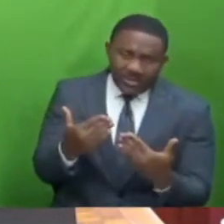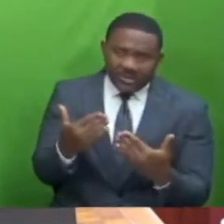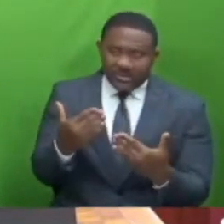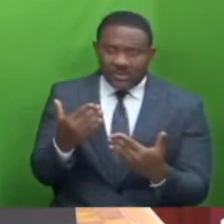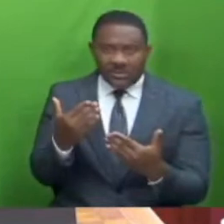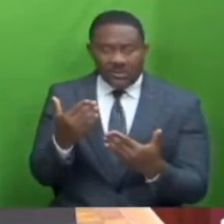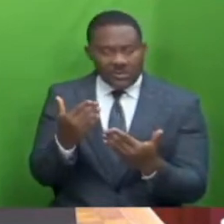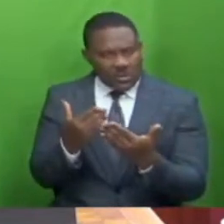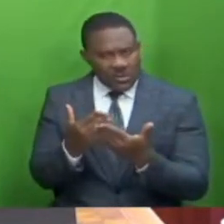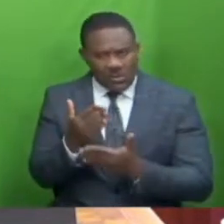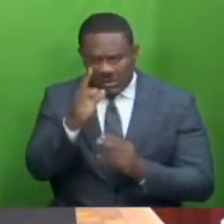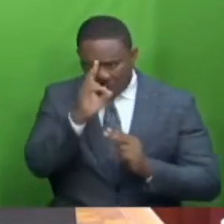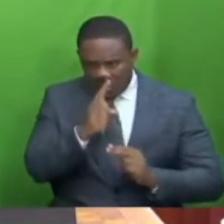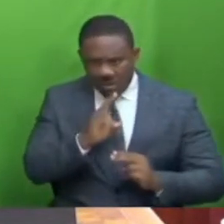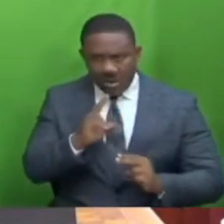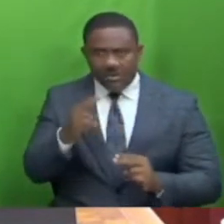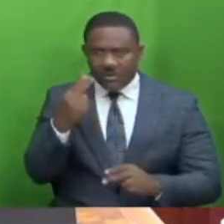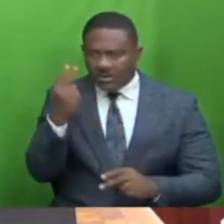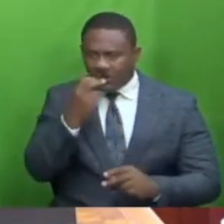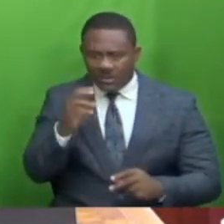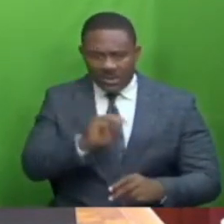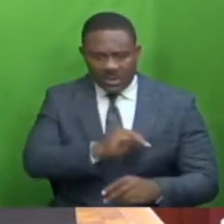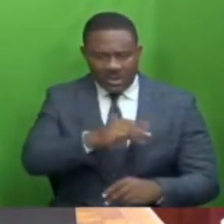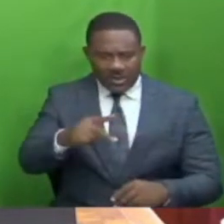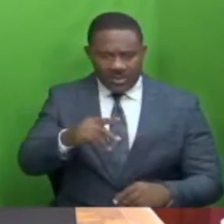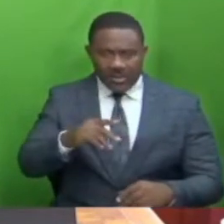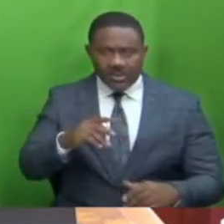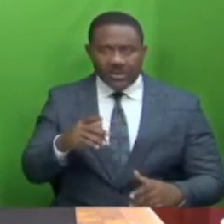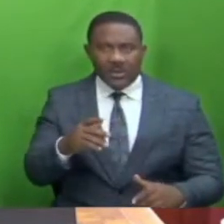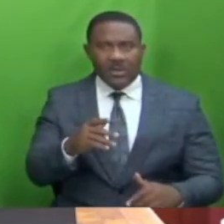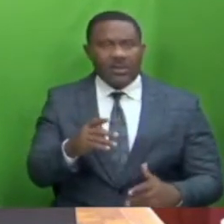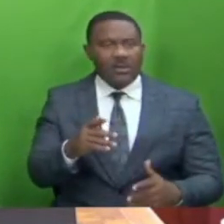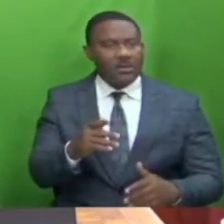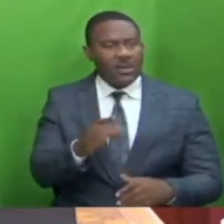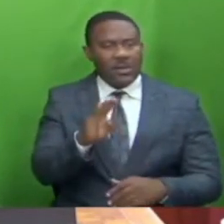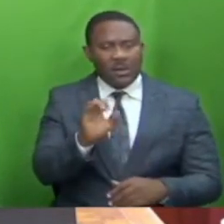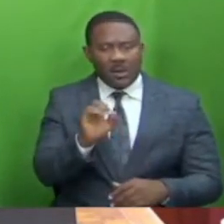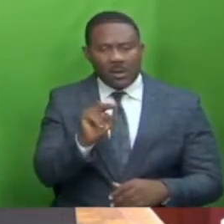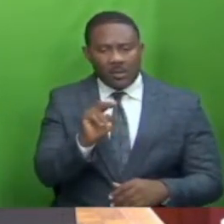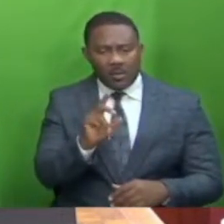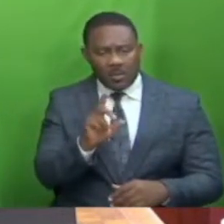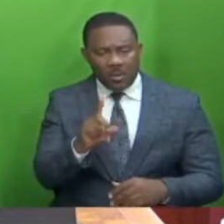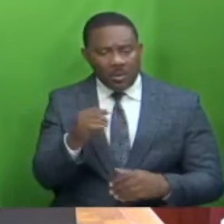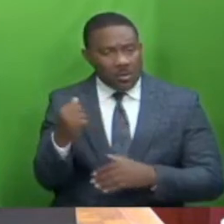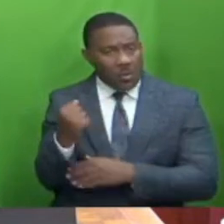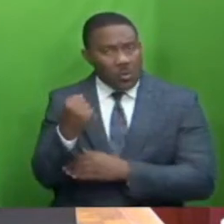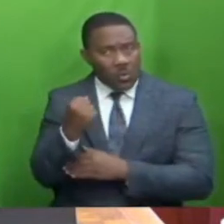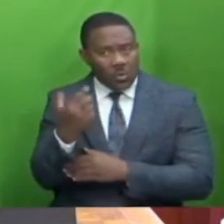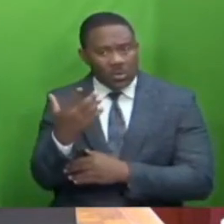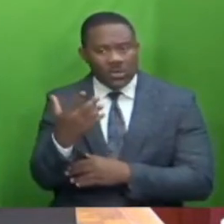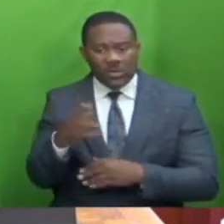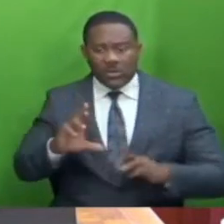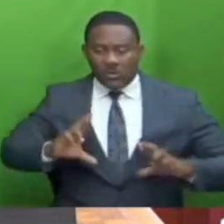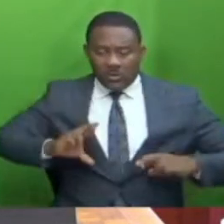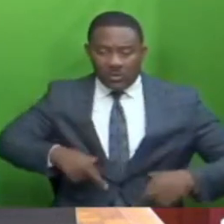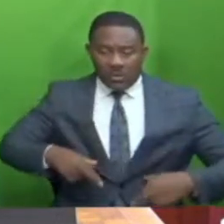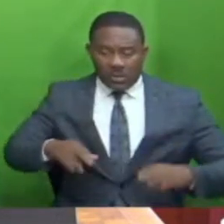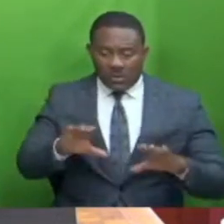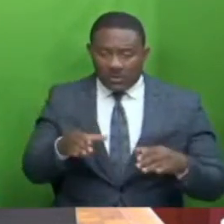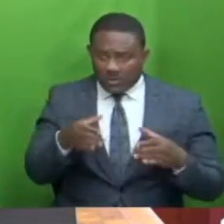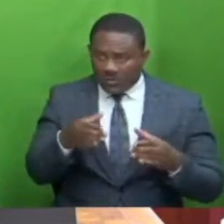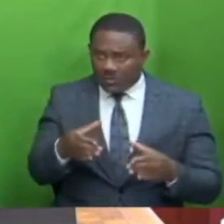Honourable Speaker, Members of Parliament, our participating bondholders, retirees, financial institutions, and